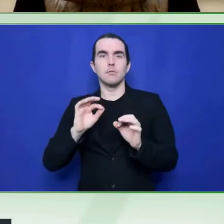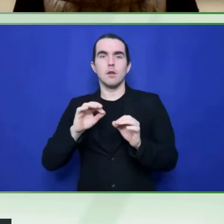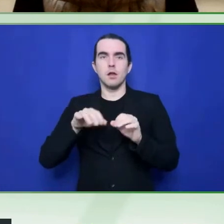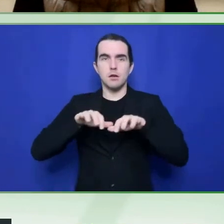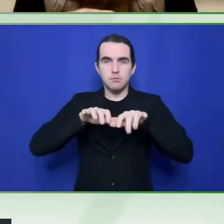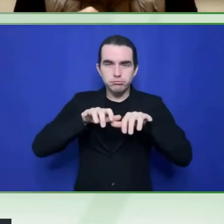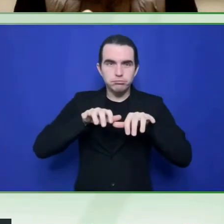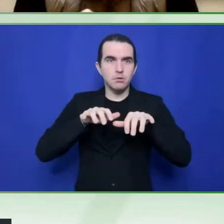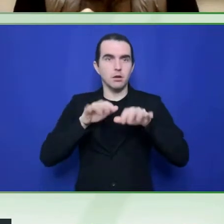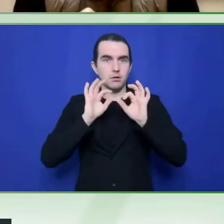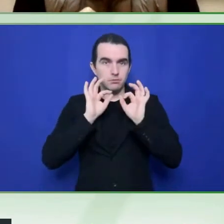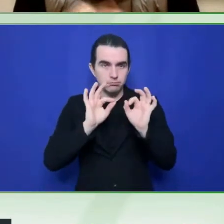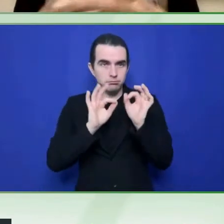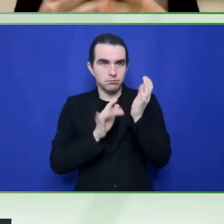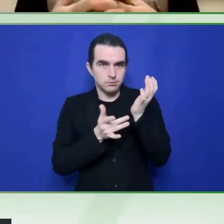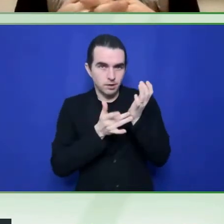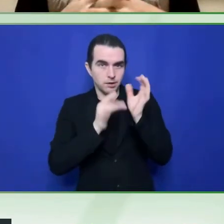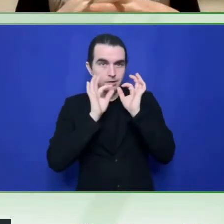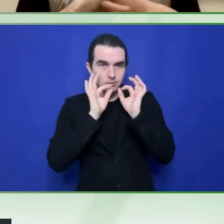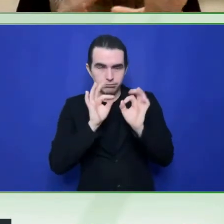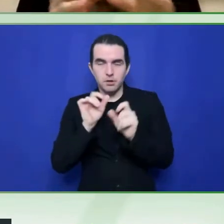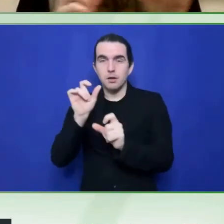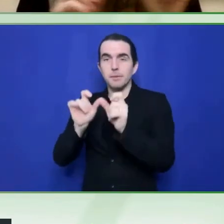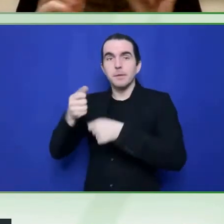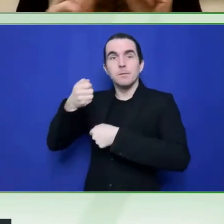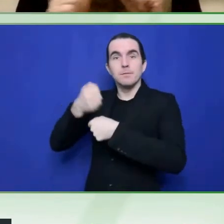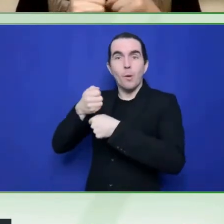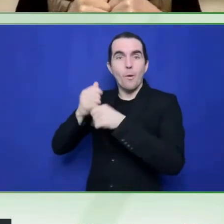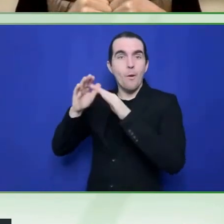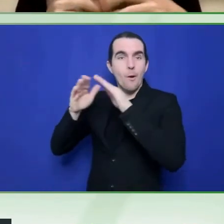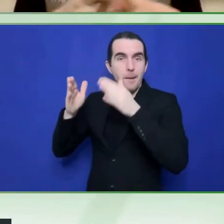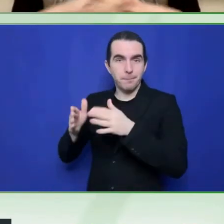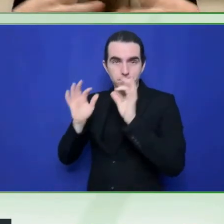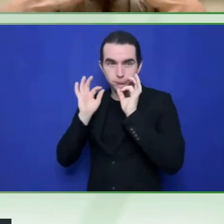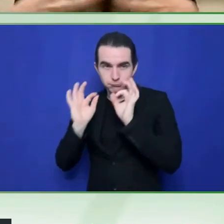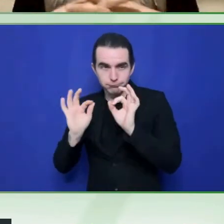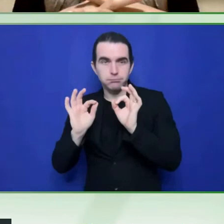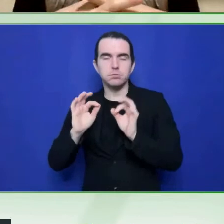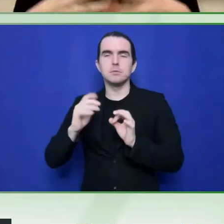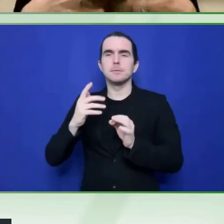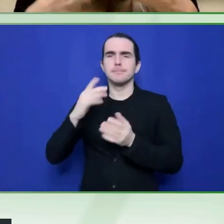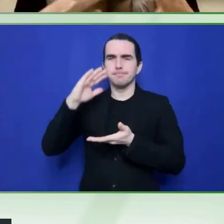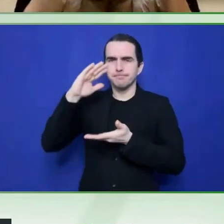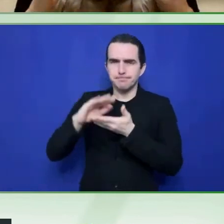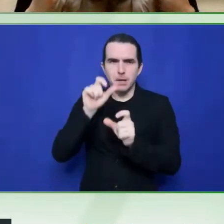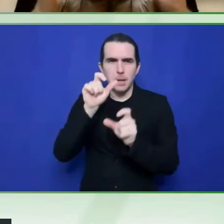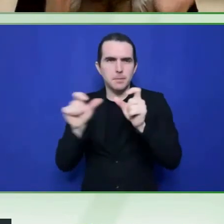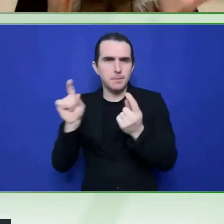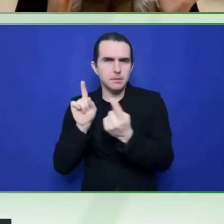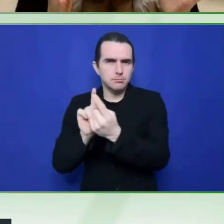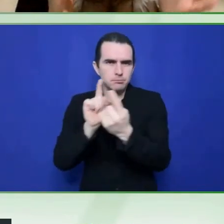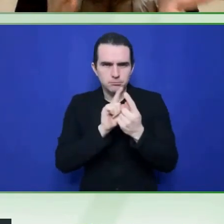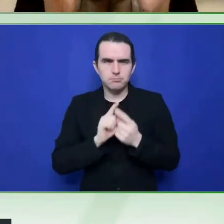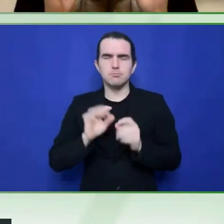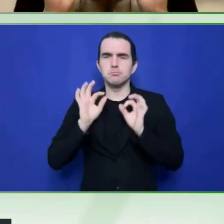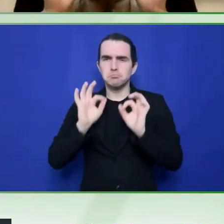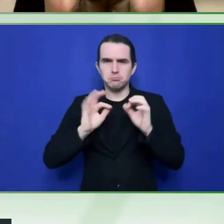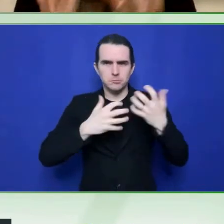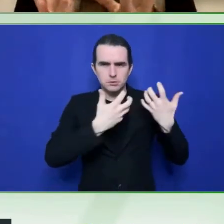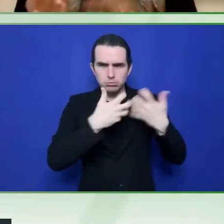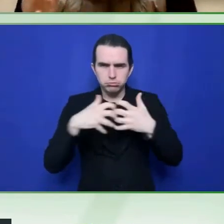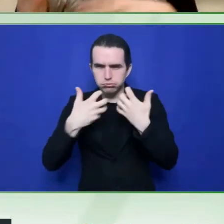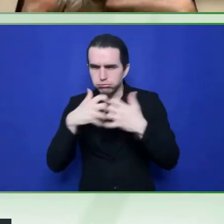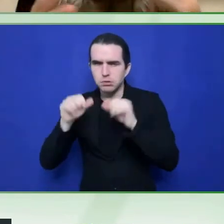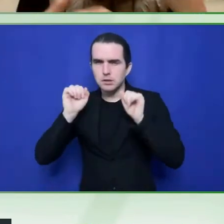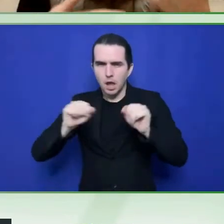slide, please. And the first one is, it looks a little bit weird. Anyway, the first one is the shift from a sheltered environment to